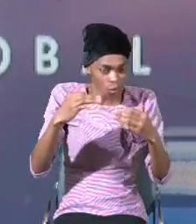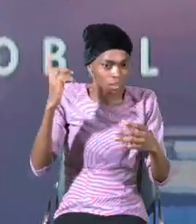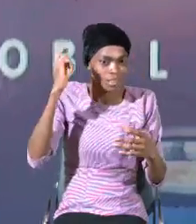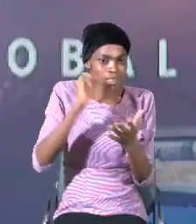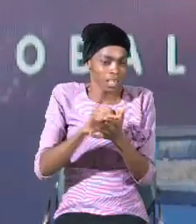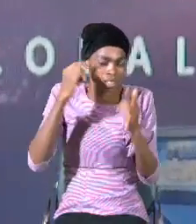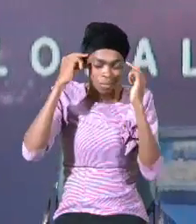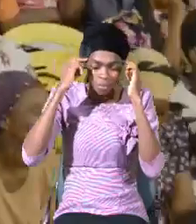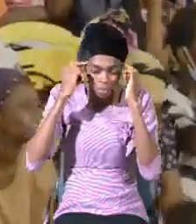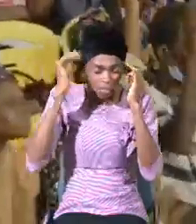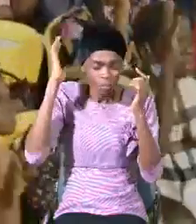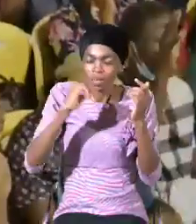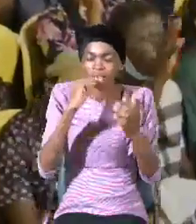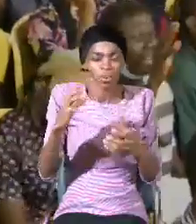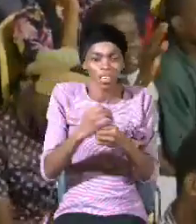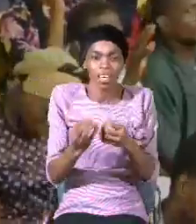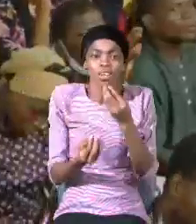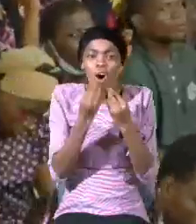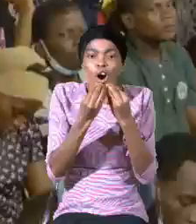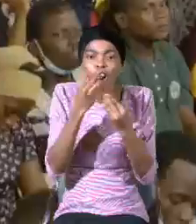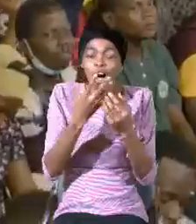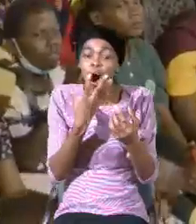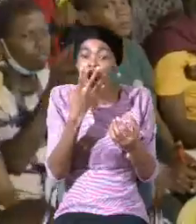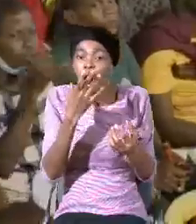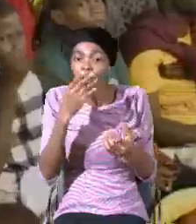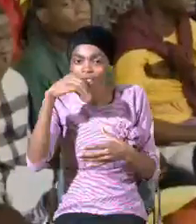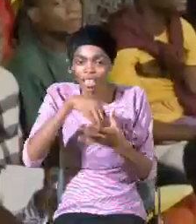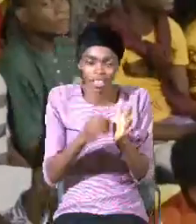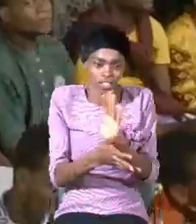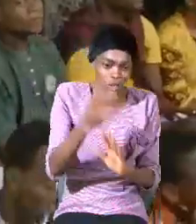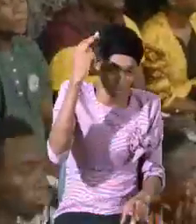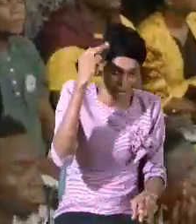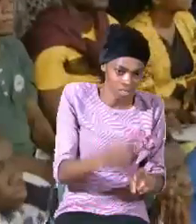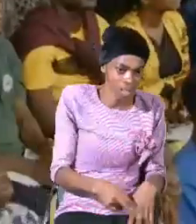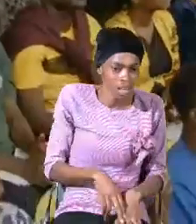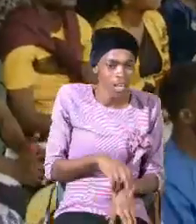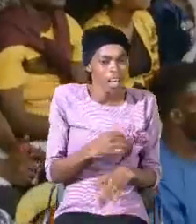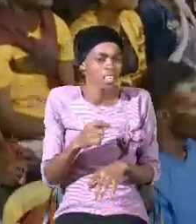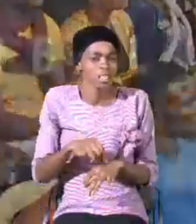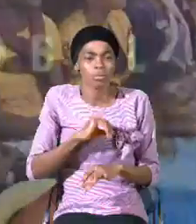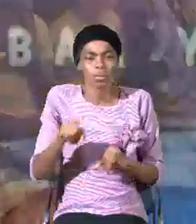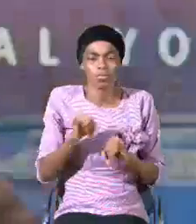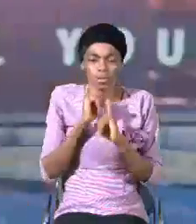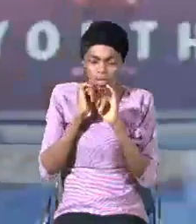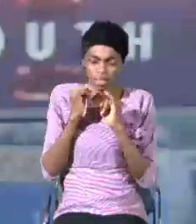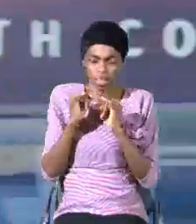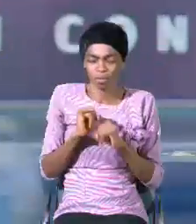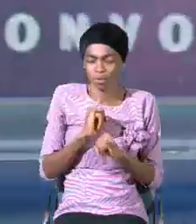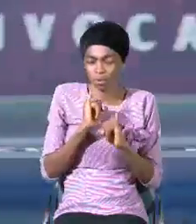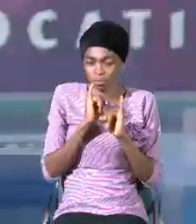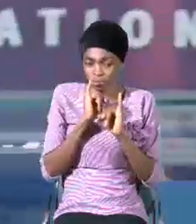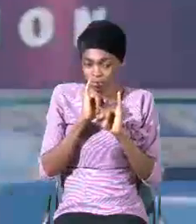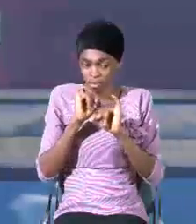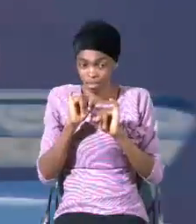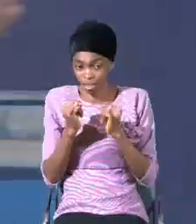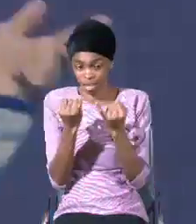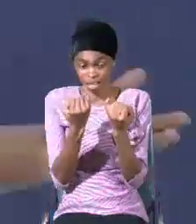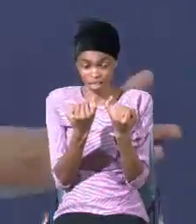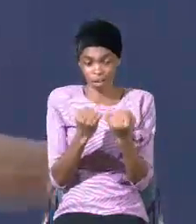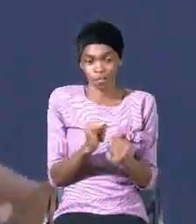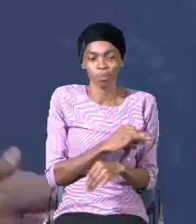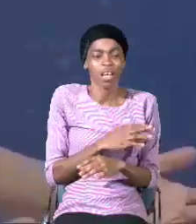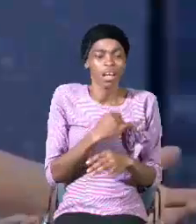not get hot. Every time I'm going for an interview, every time I'm going for an interview like that, that's